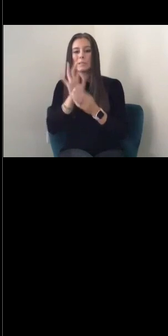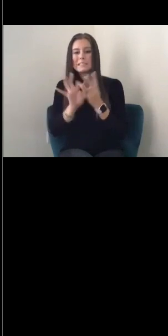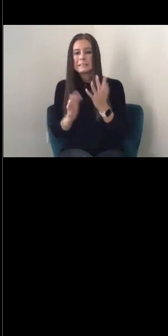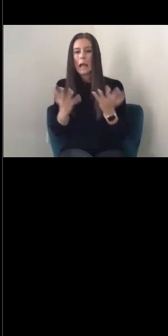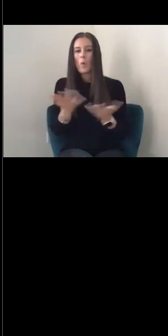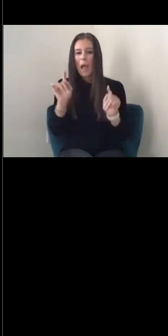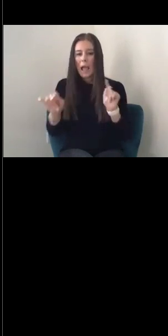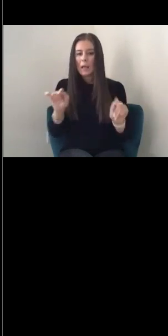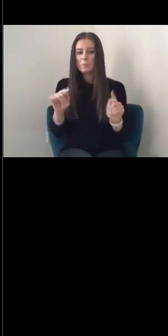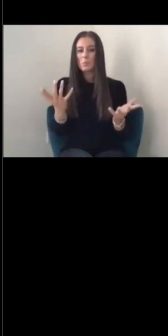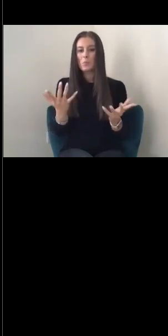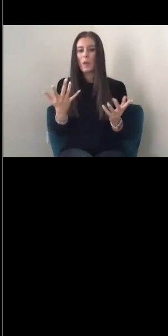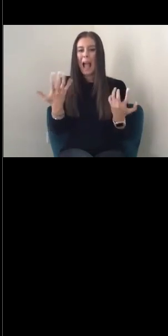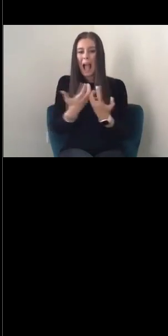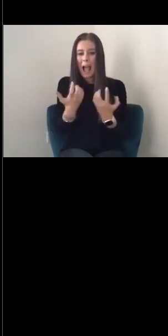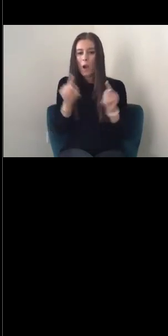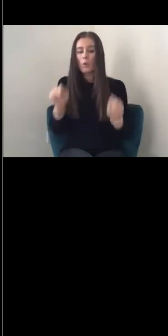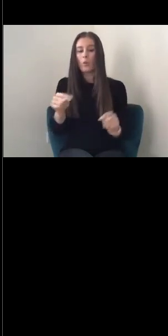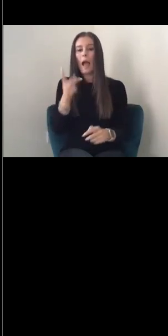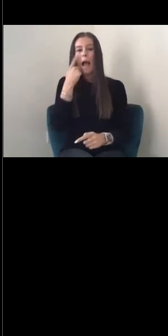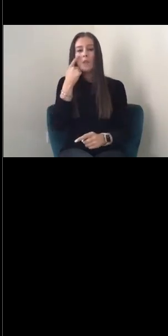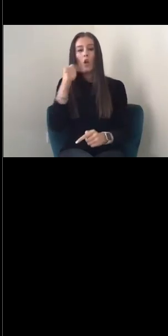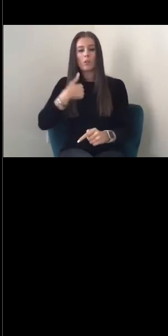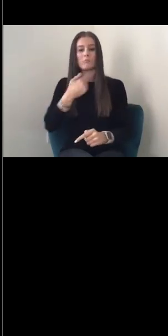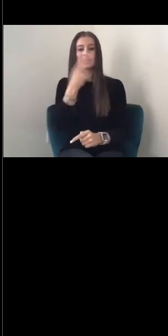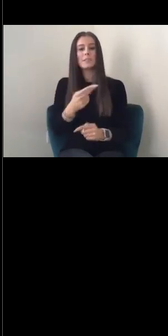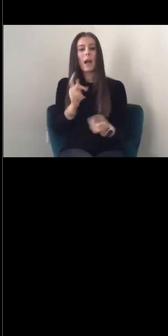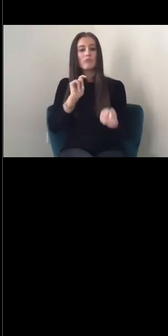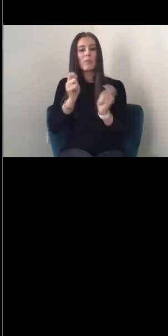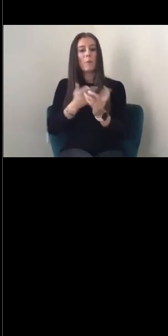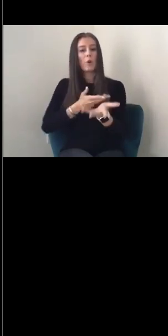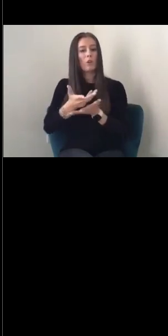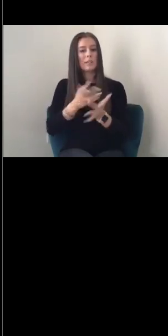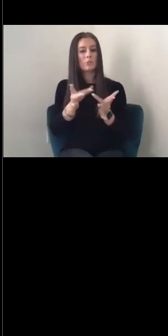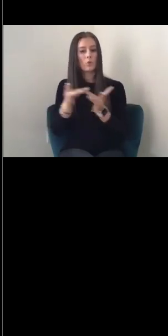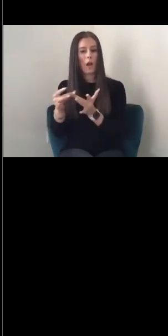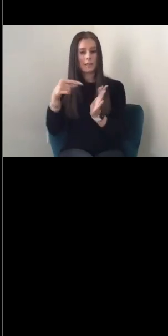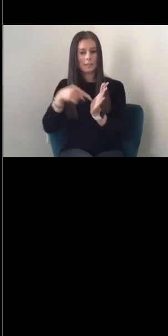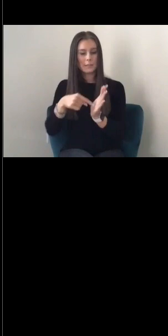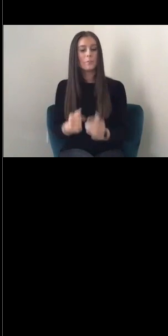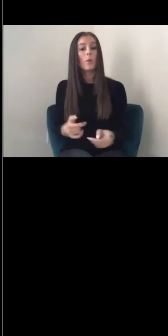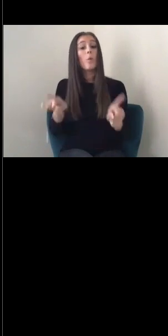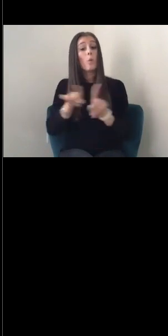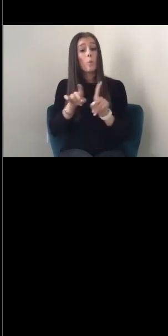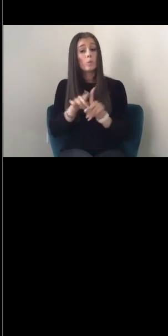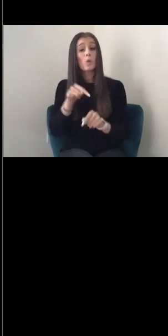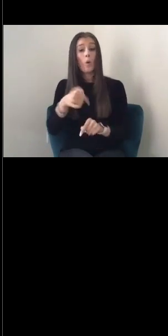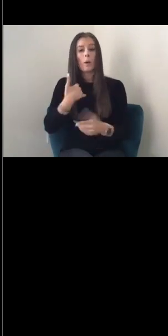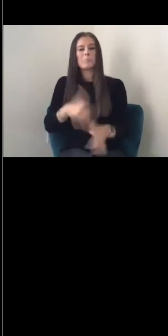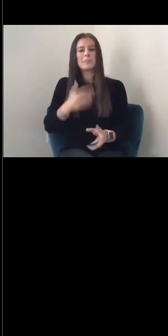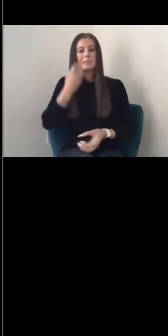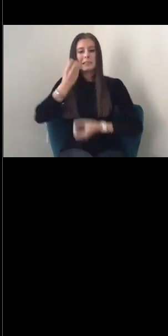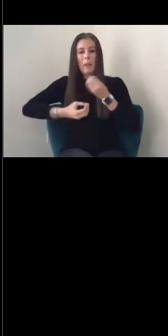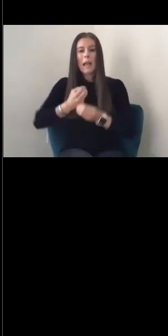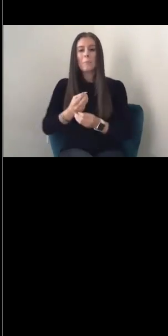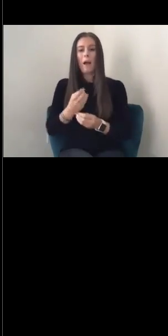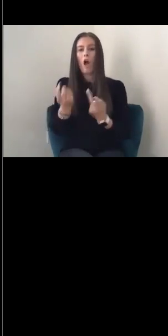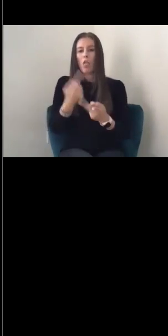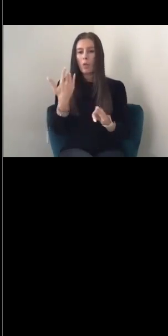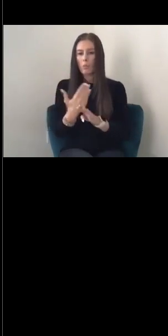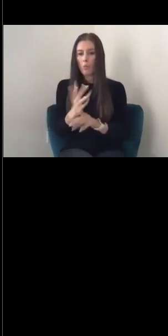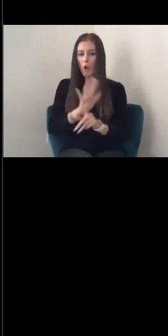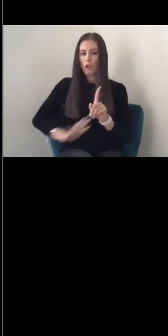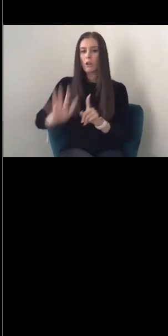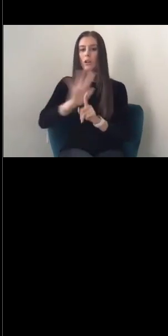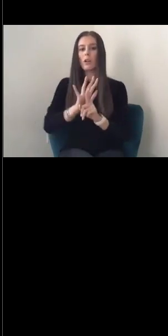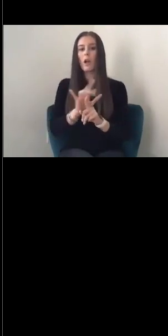in the Guide to Design Refinement Consultation. In addition to the works described previously, we're also planning on the addition of